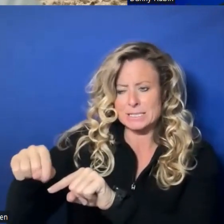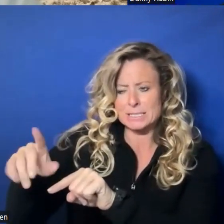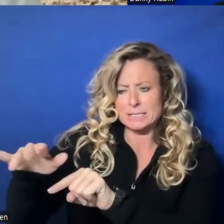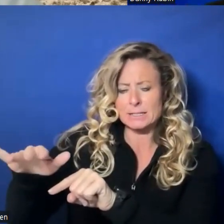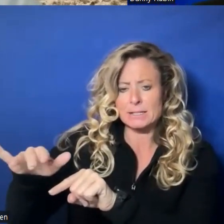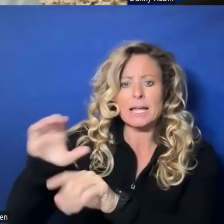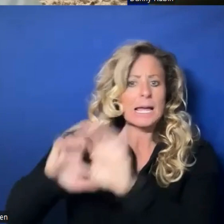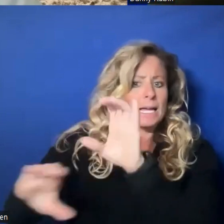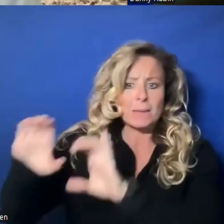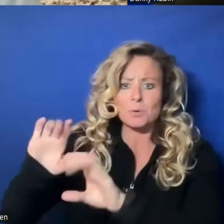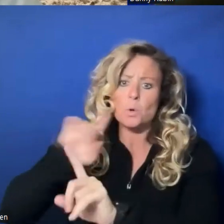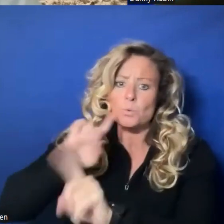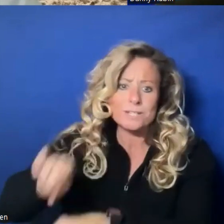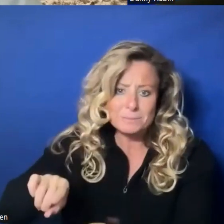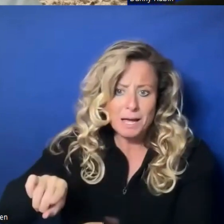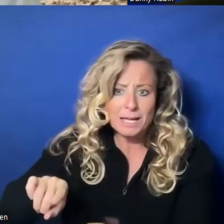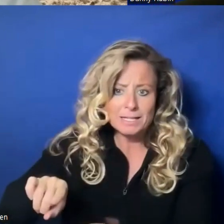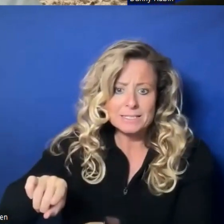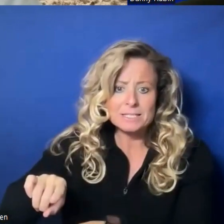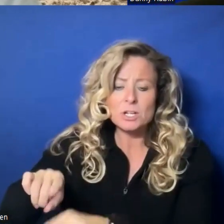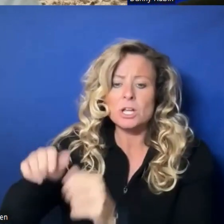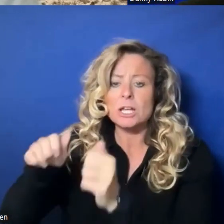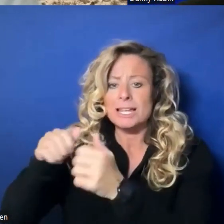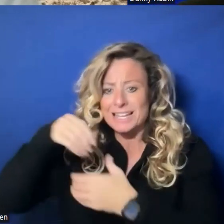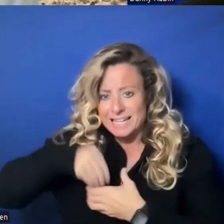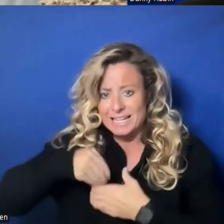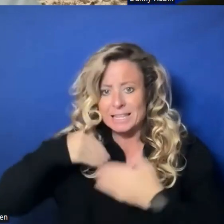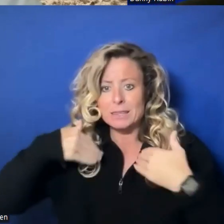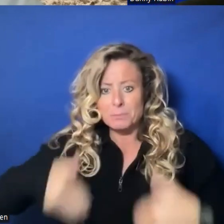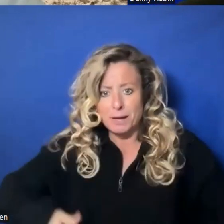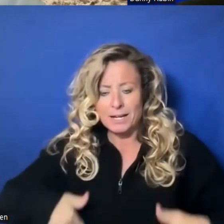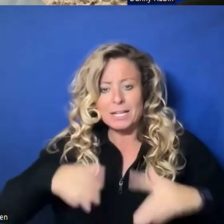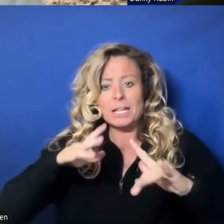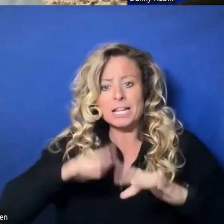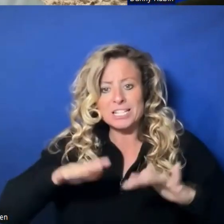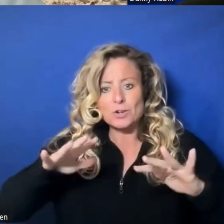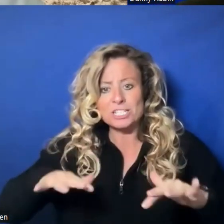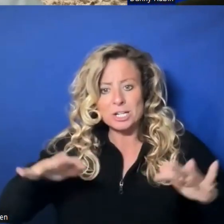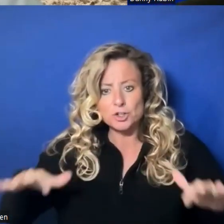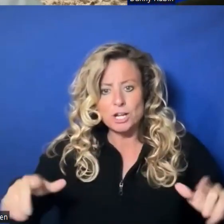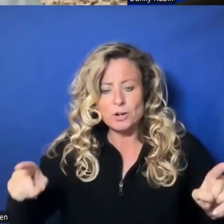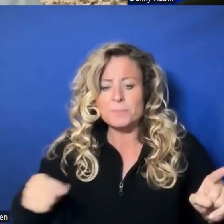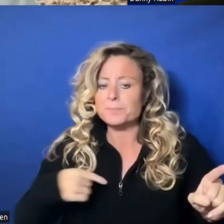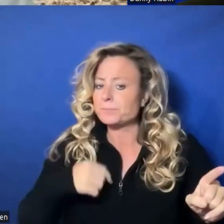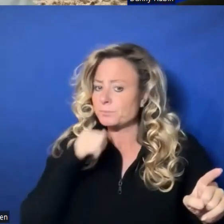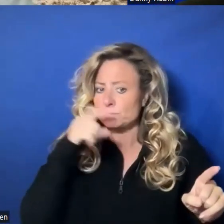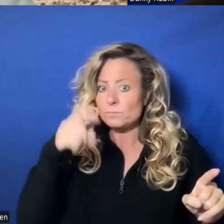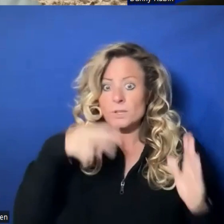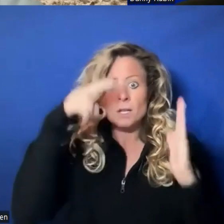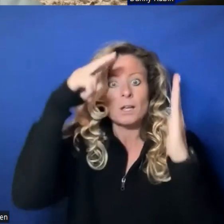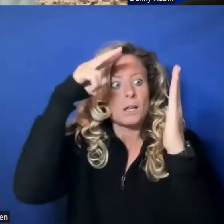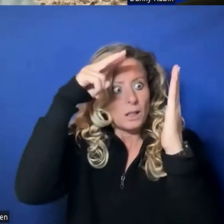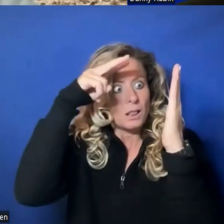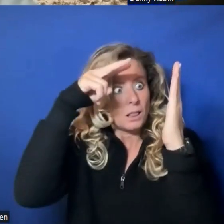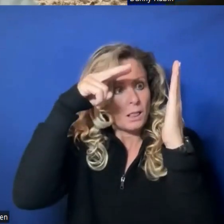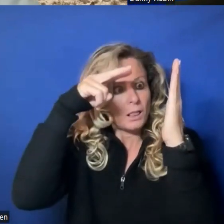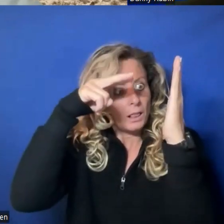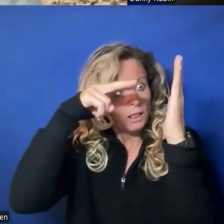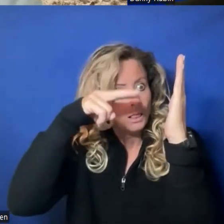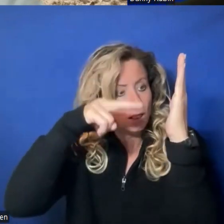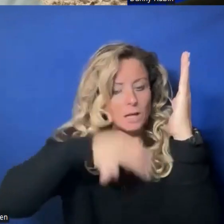chemical response in the human body, etc., etc., etc. So they don't have to read all the